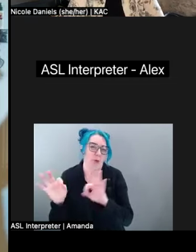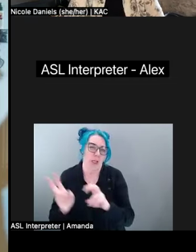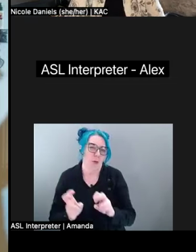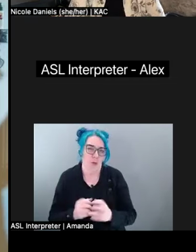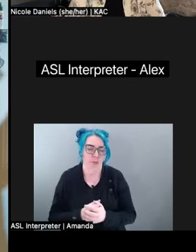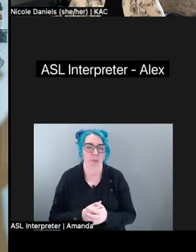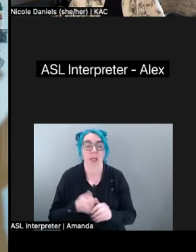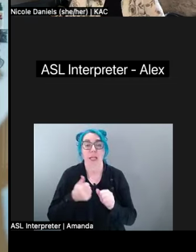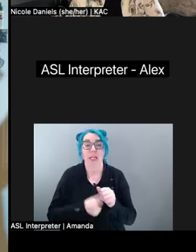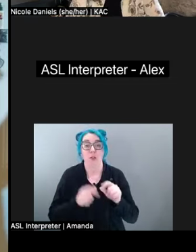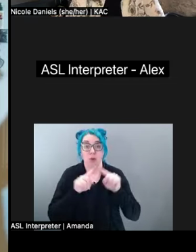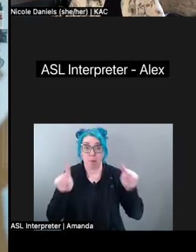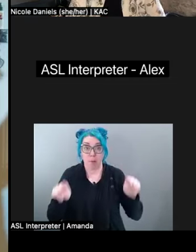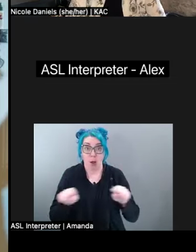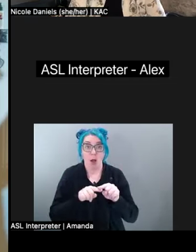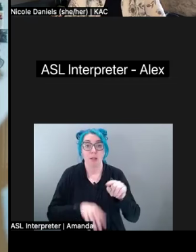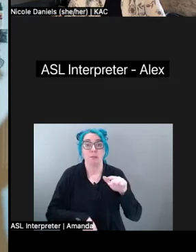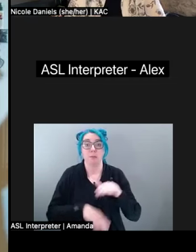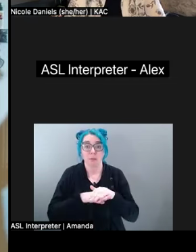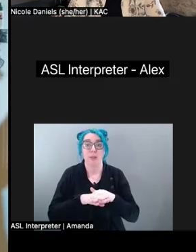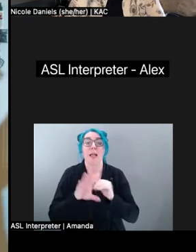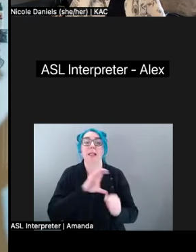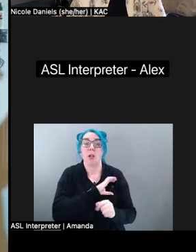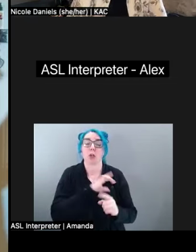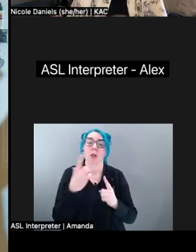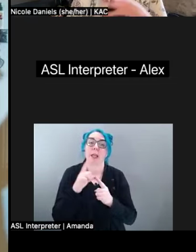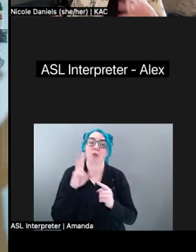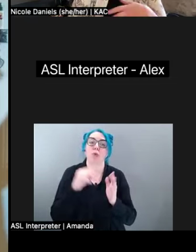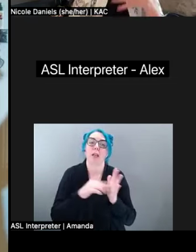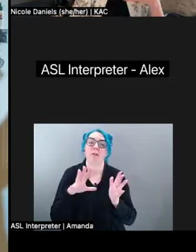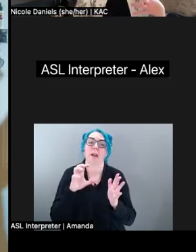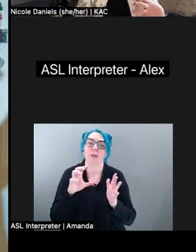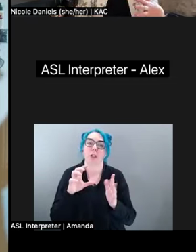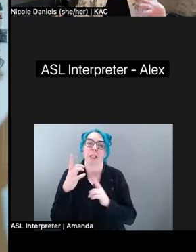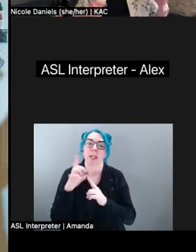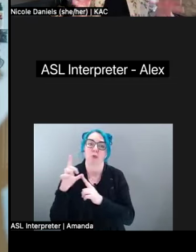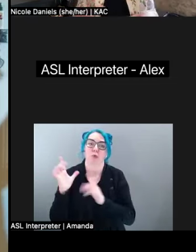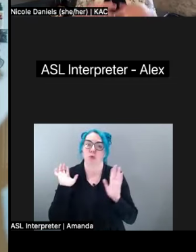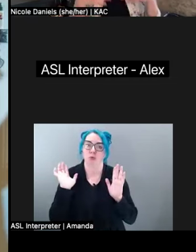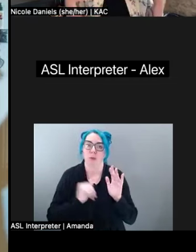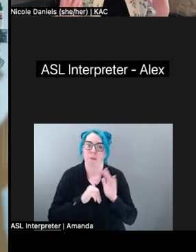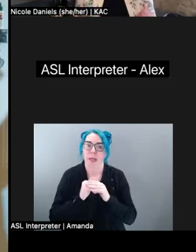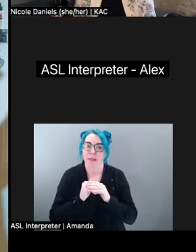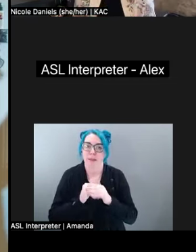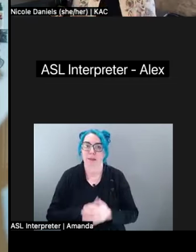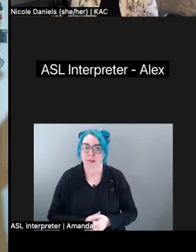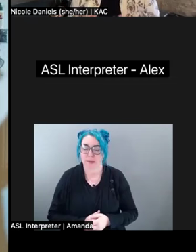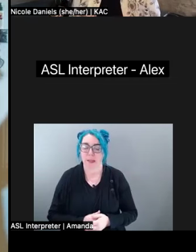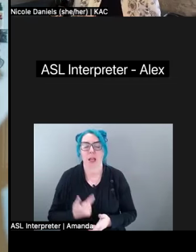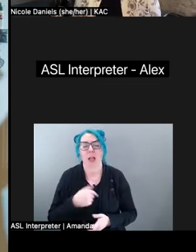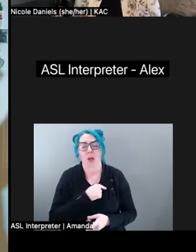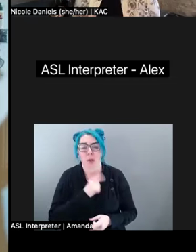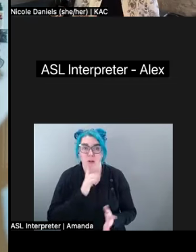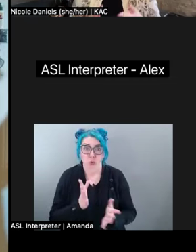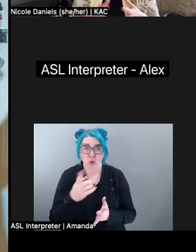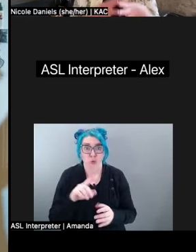of 2,500 characters. We don't generally recommend using the full character limit for all